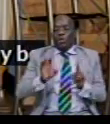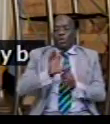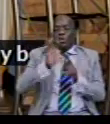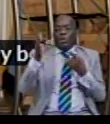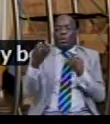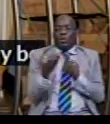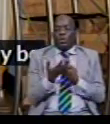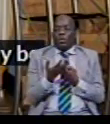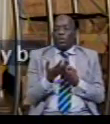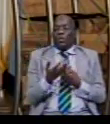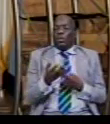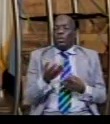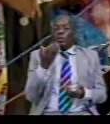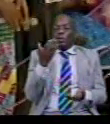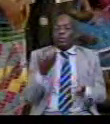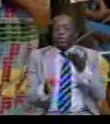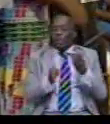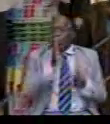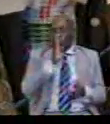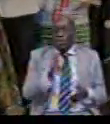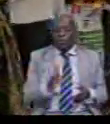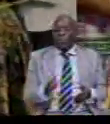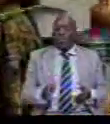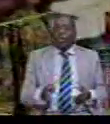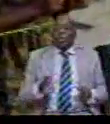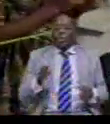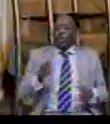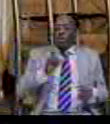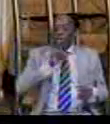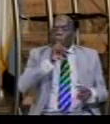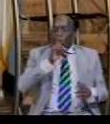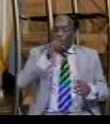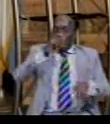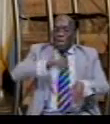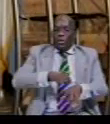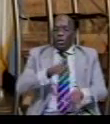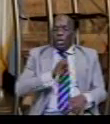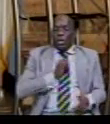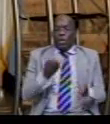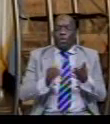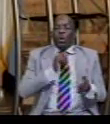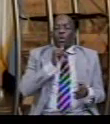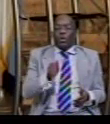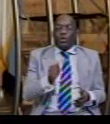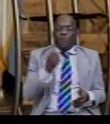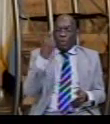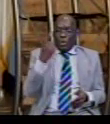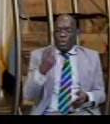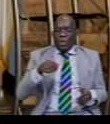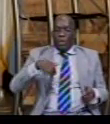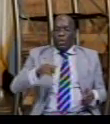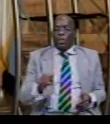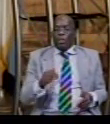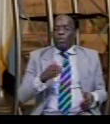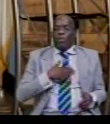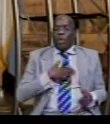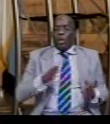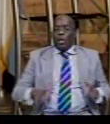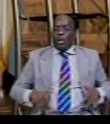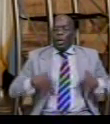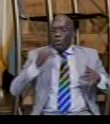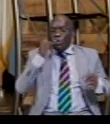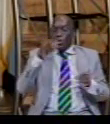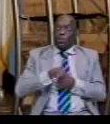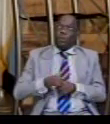be. At times I may not understand, still my life is in his hands. God